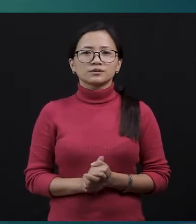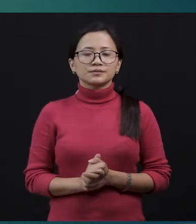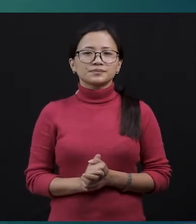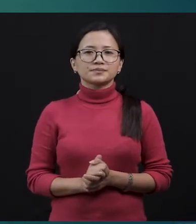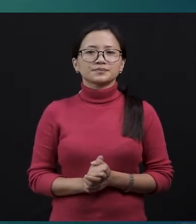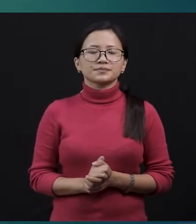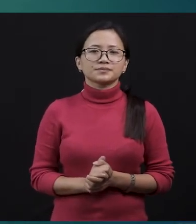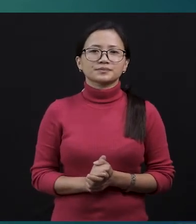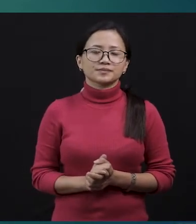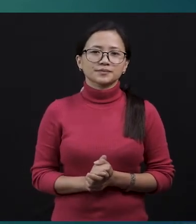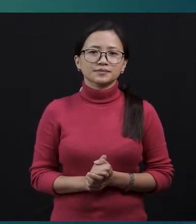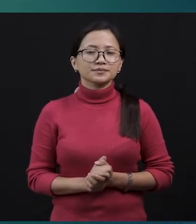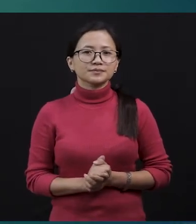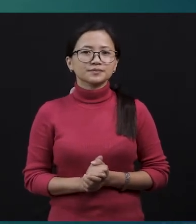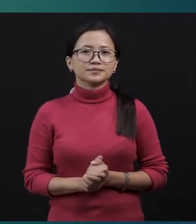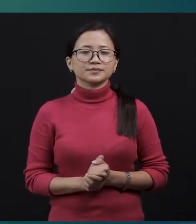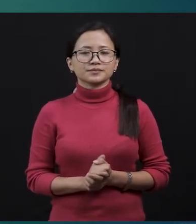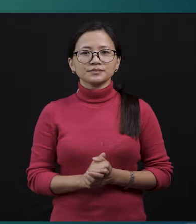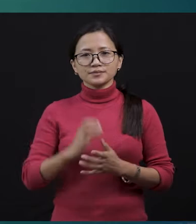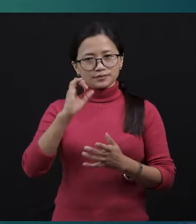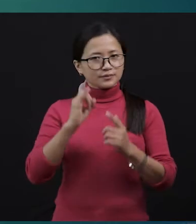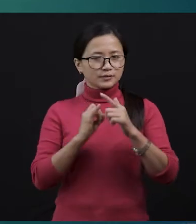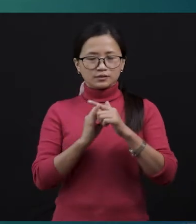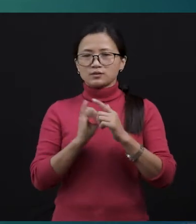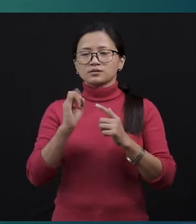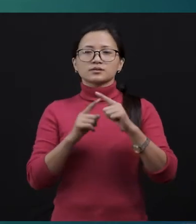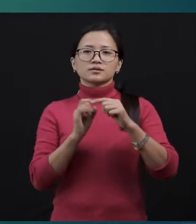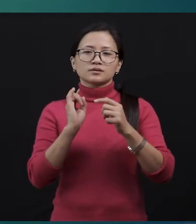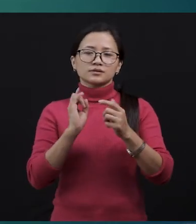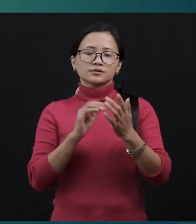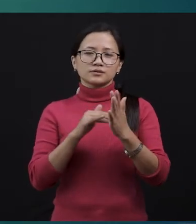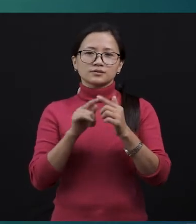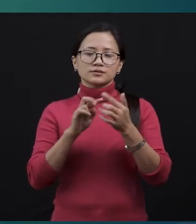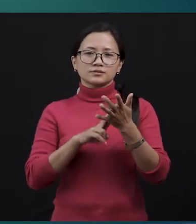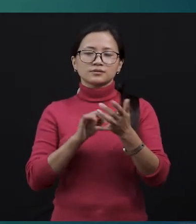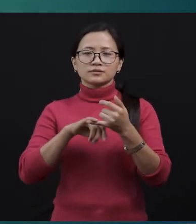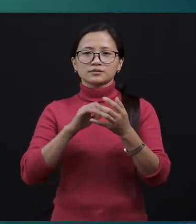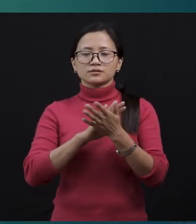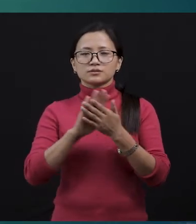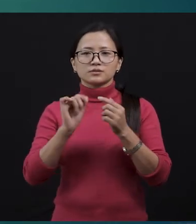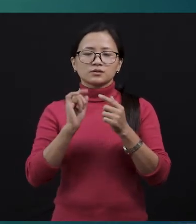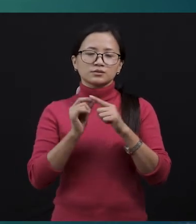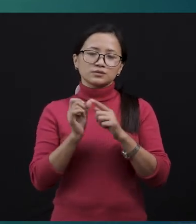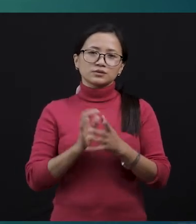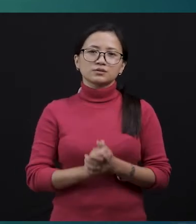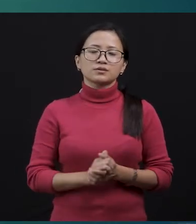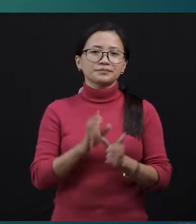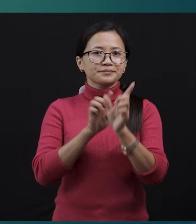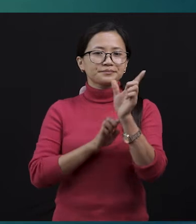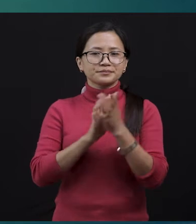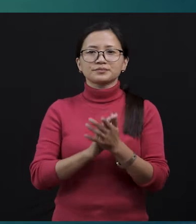Indian American woman, okay? She got the citizenship of USA. That is the reason why. And her citizenship was